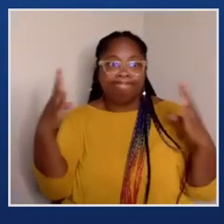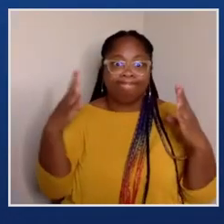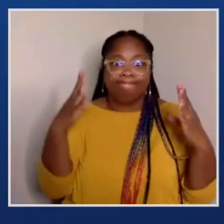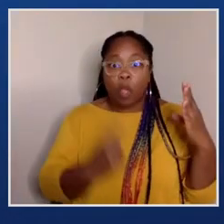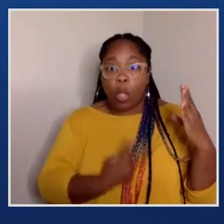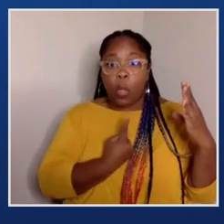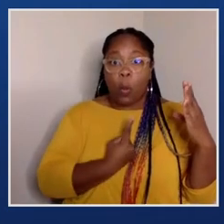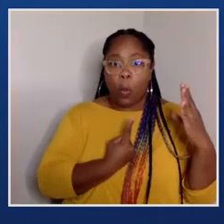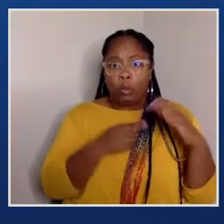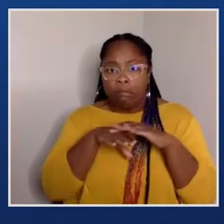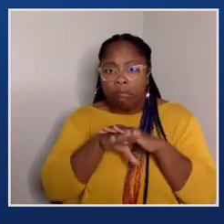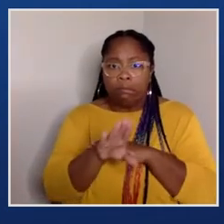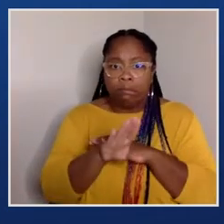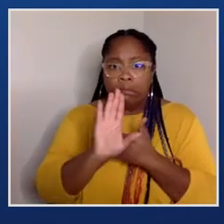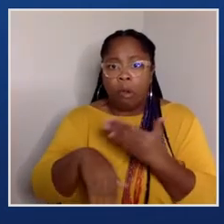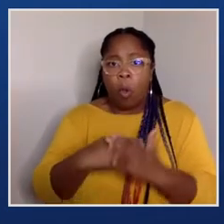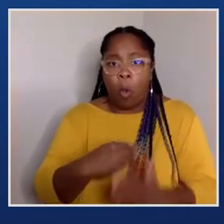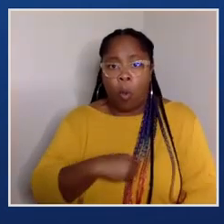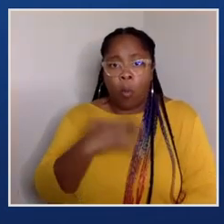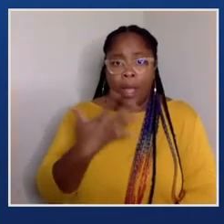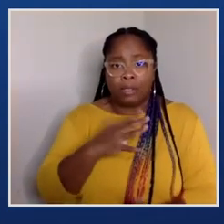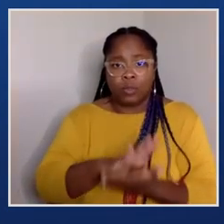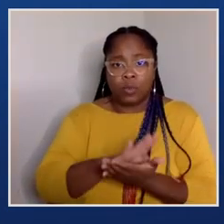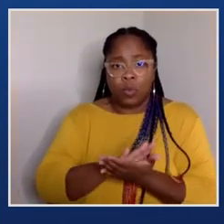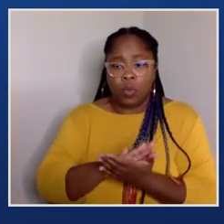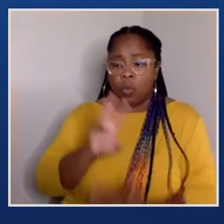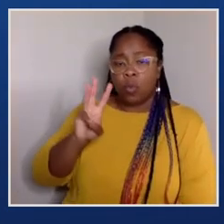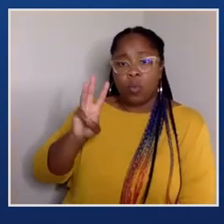an all-white school, William France Elementary.